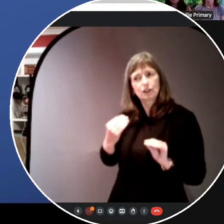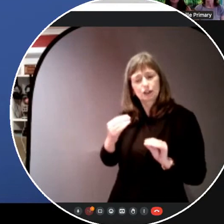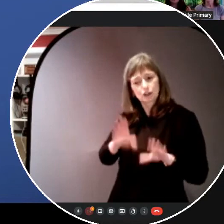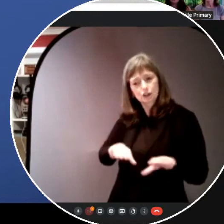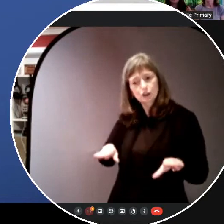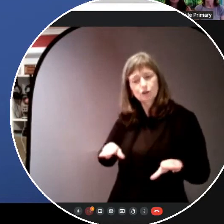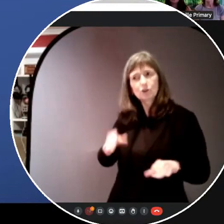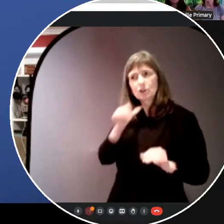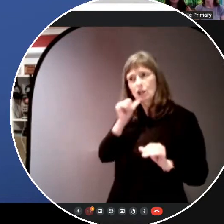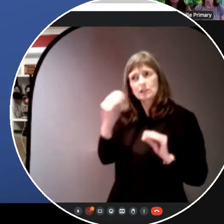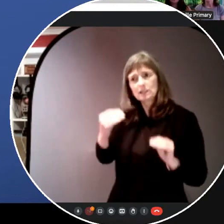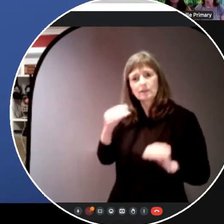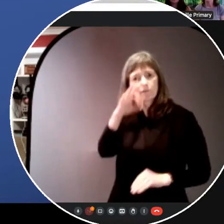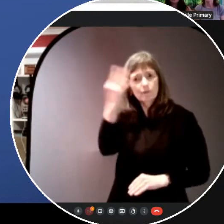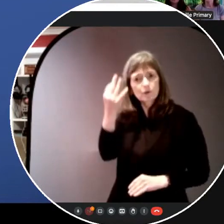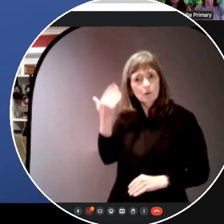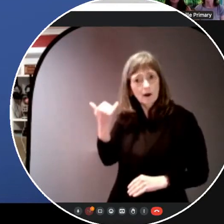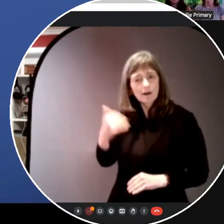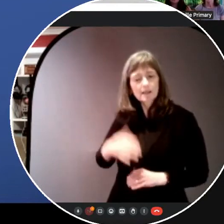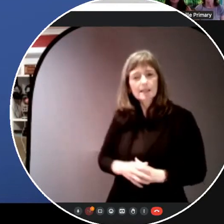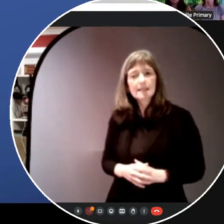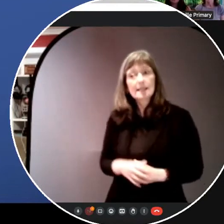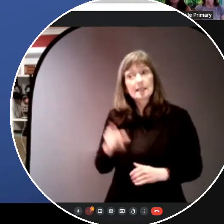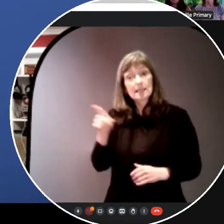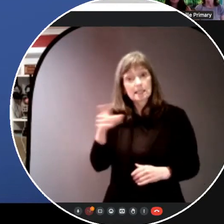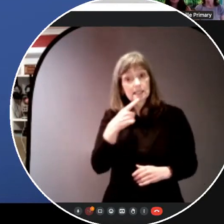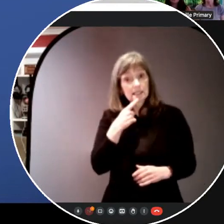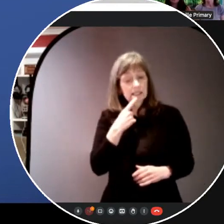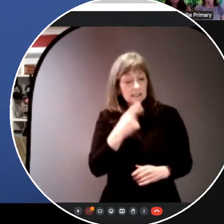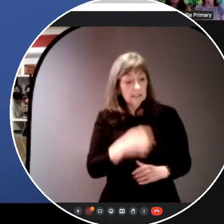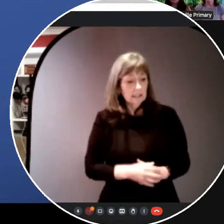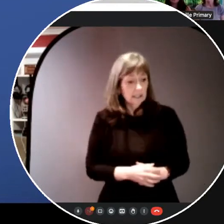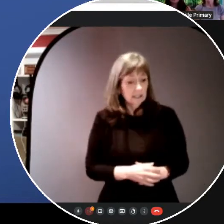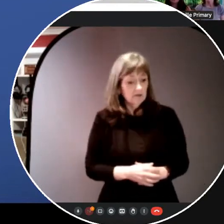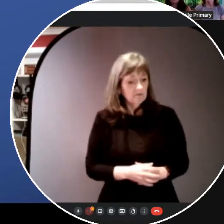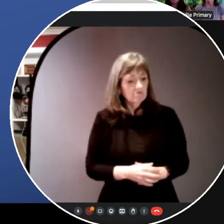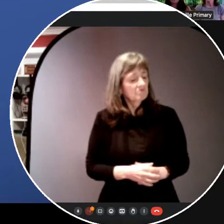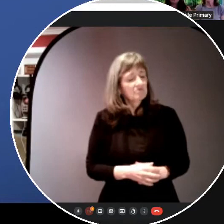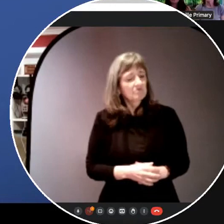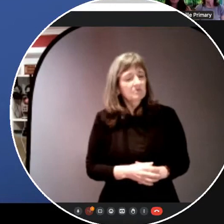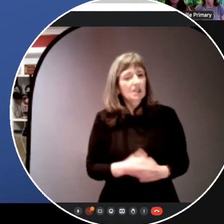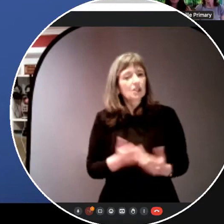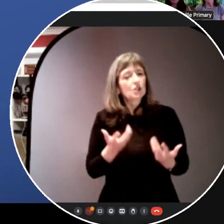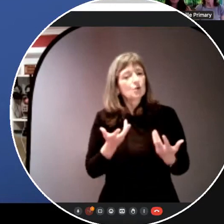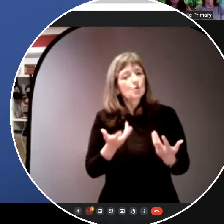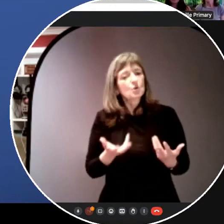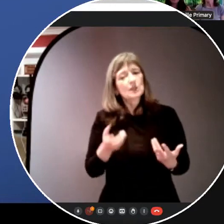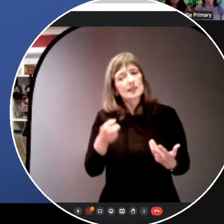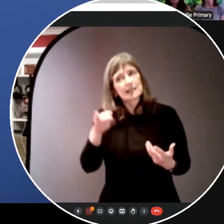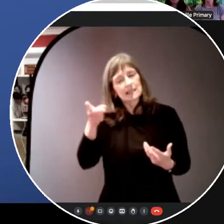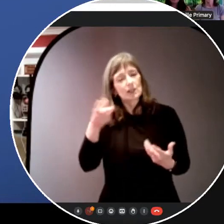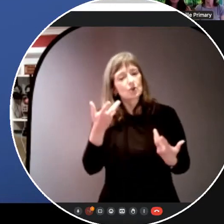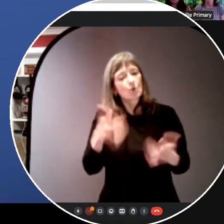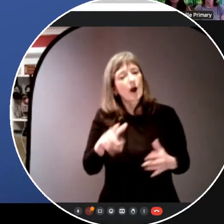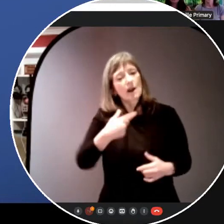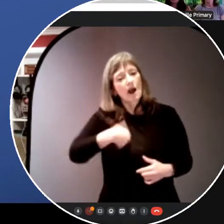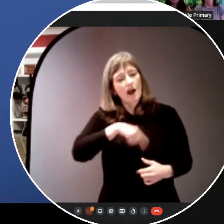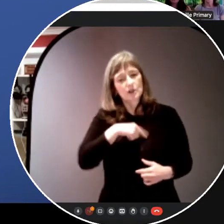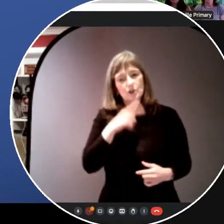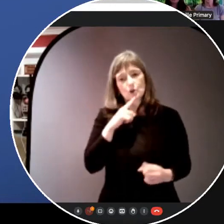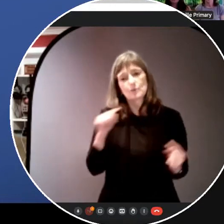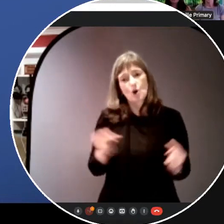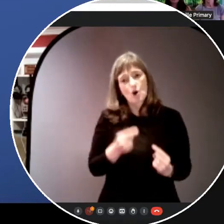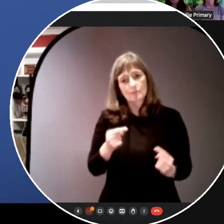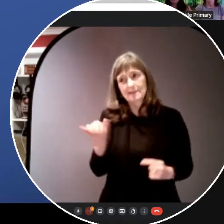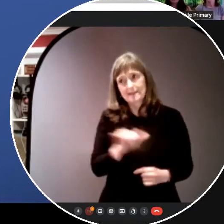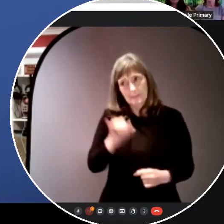French, and it was due to the fact that they didn't want us to be physically and emotionally harmed, that like the way they